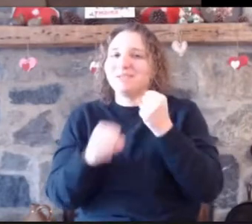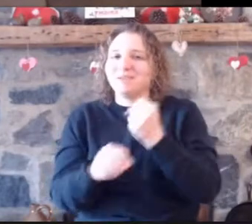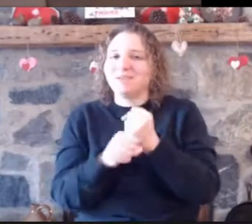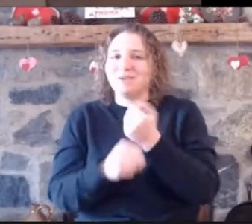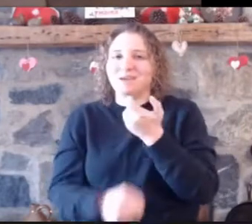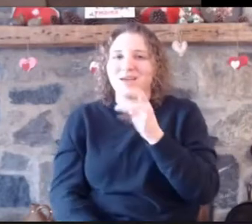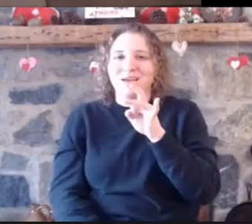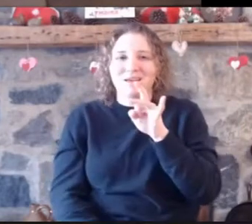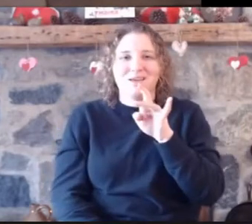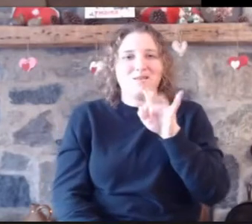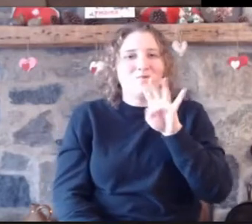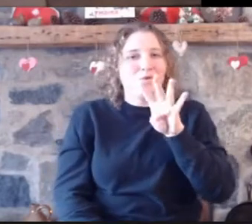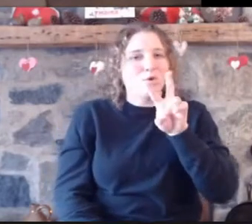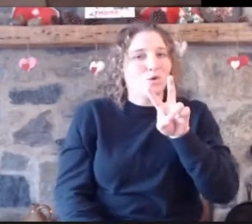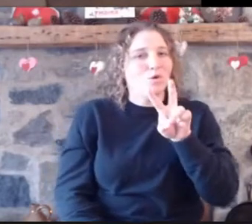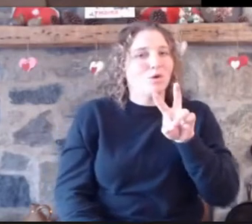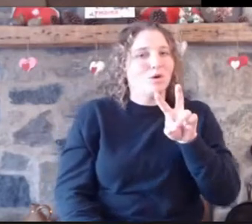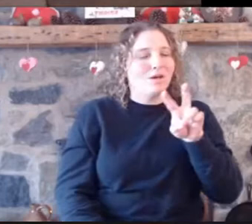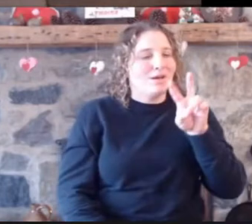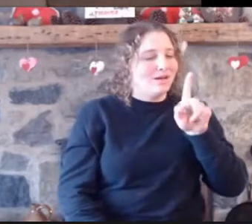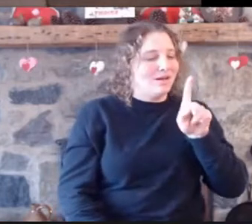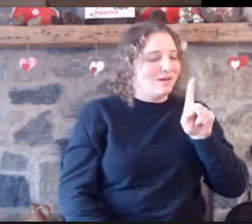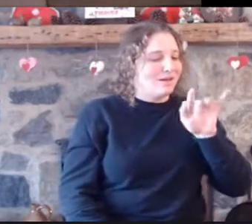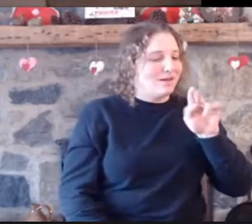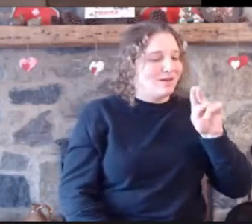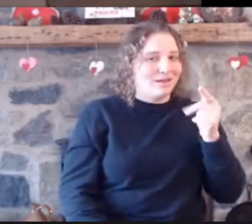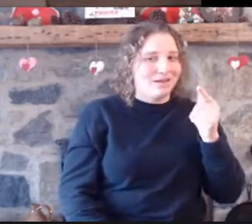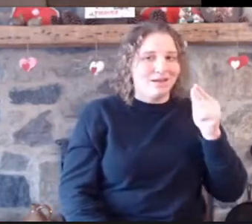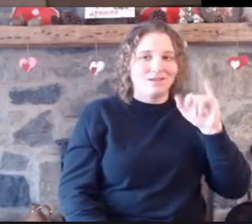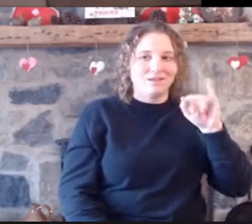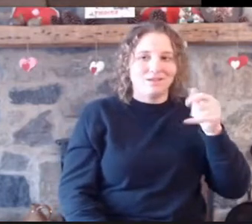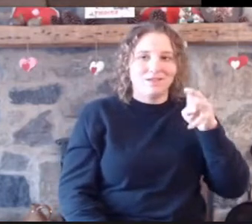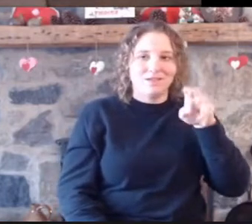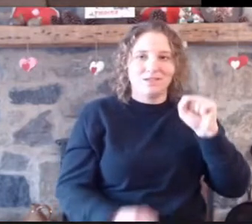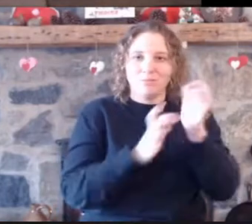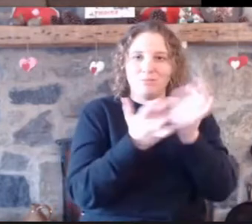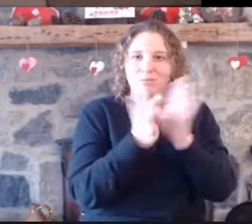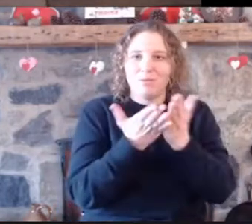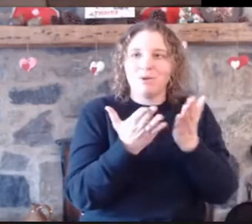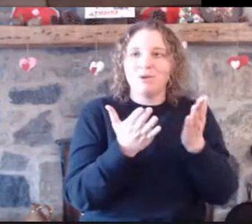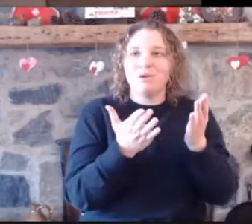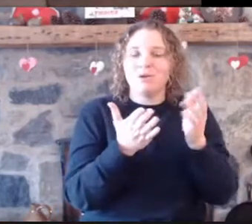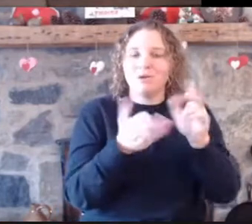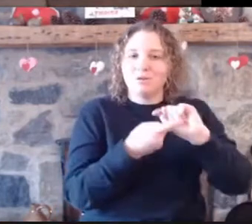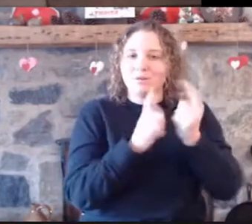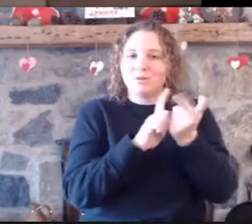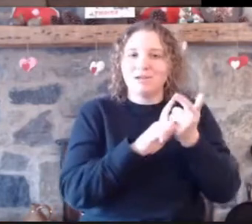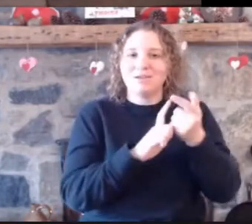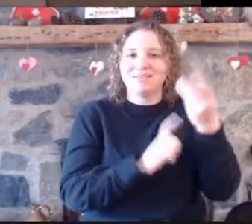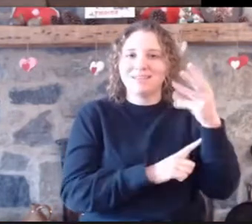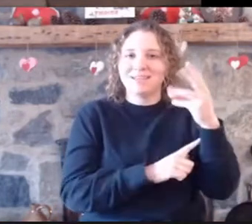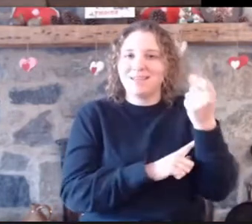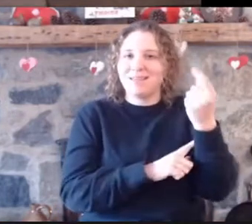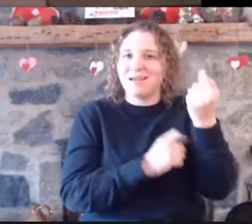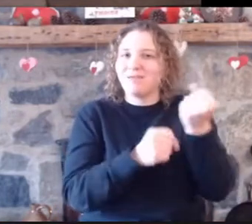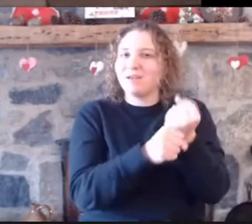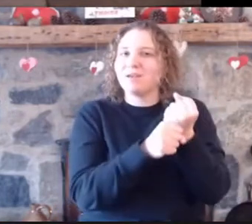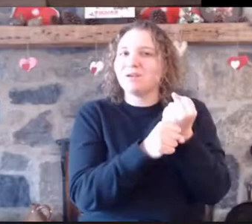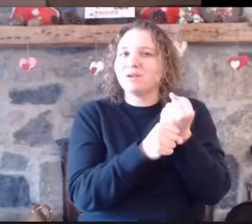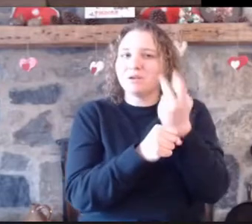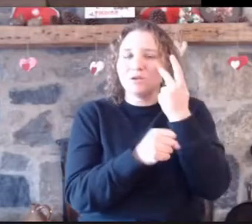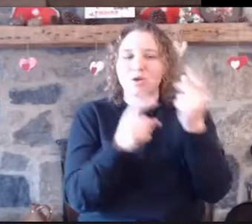1842. King James translated 1611. How many see there's a difference? So in King James, you'll see the word dragons